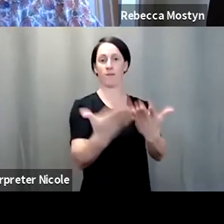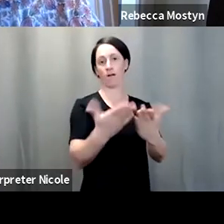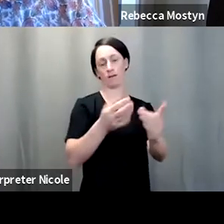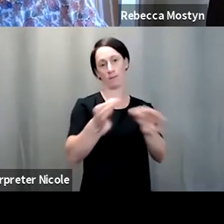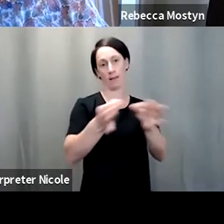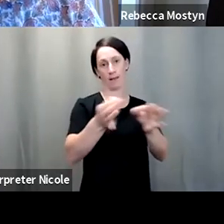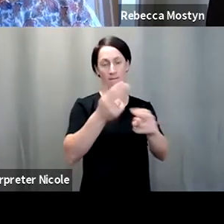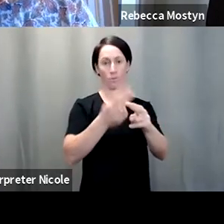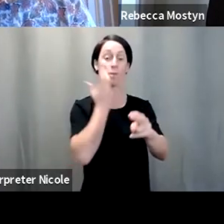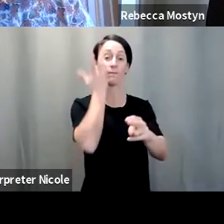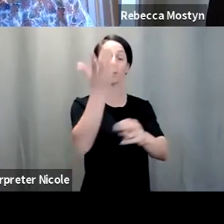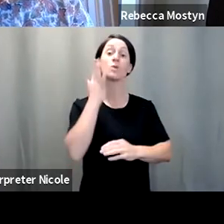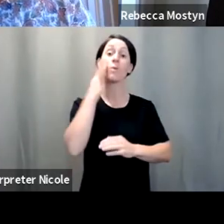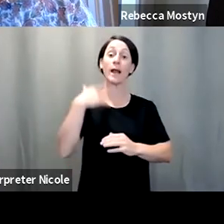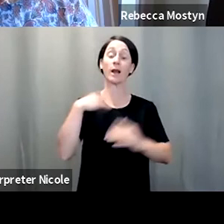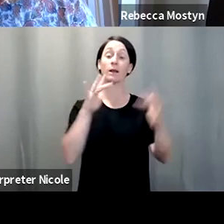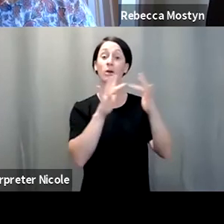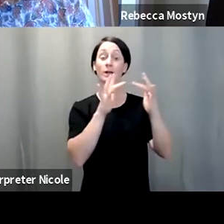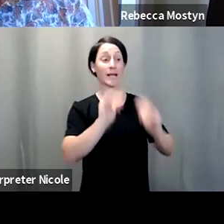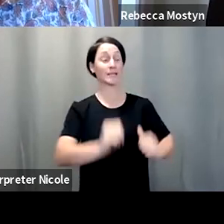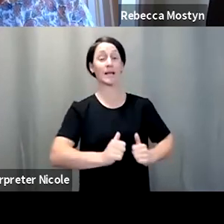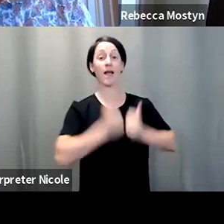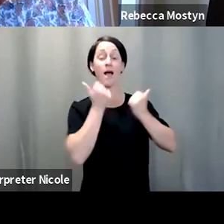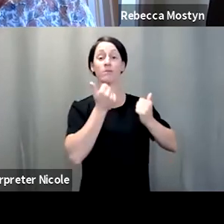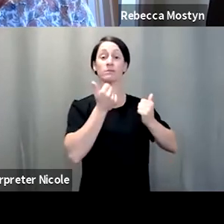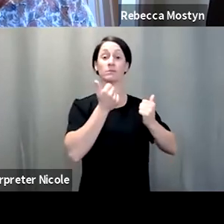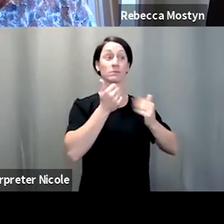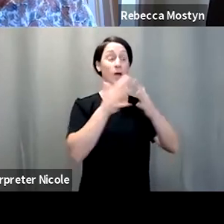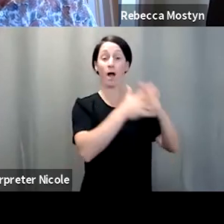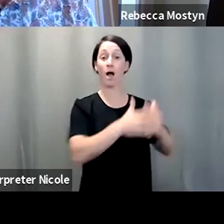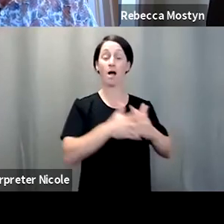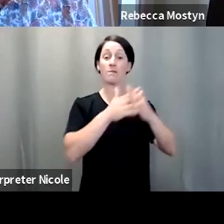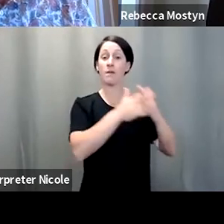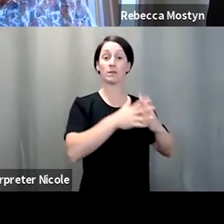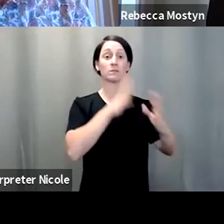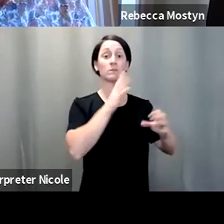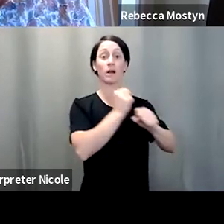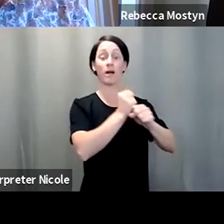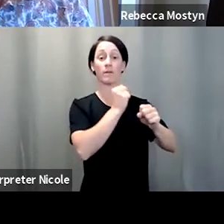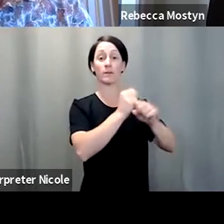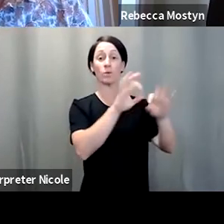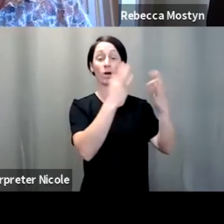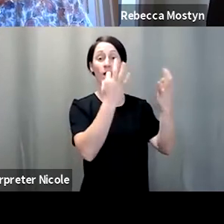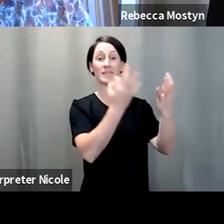and asked for support for a study, they said, you can apply for a grant and we'll let you know in 9 months.